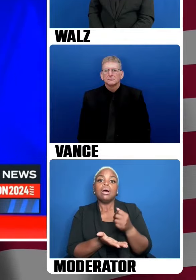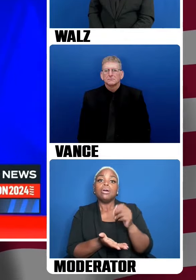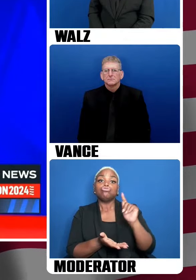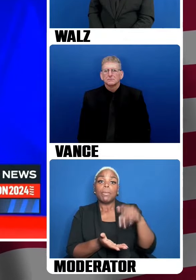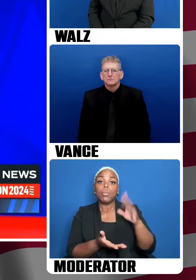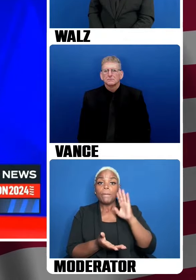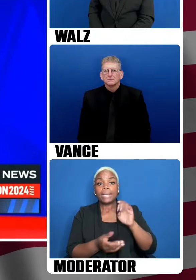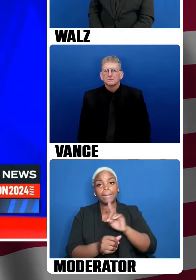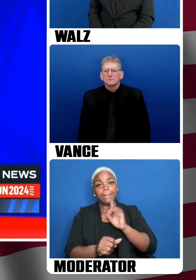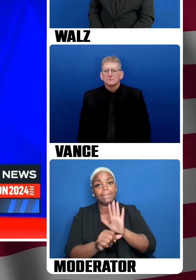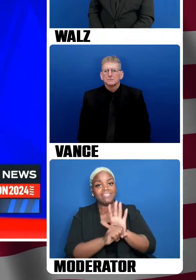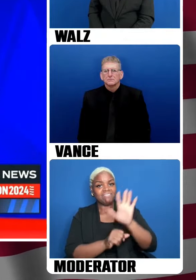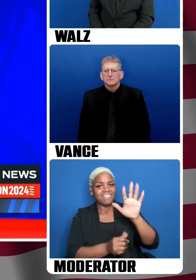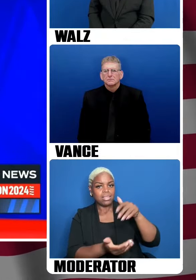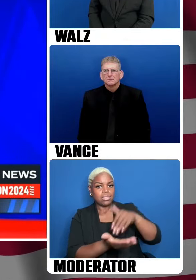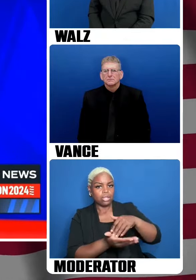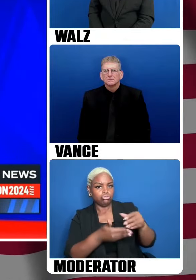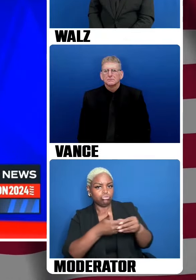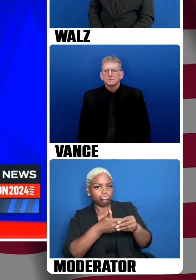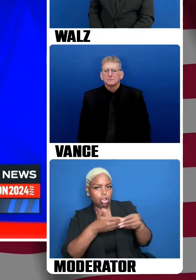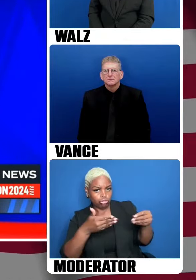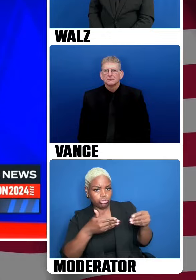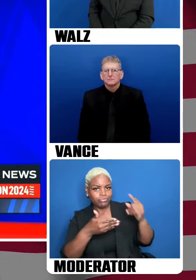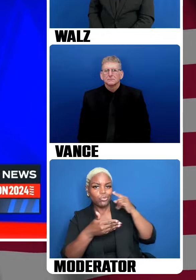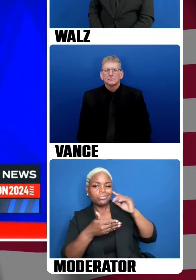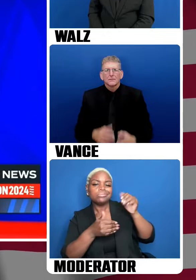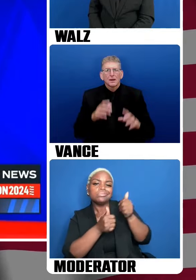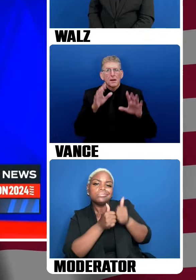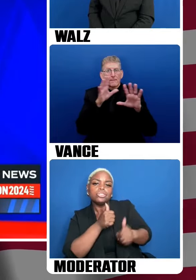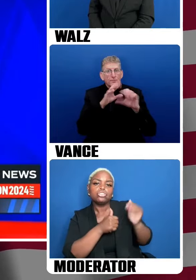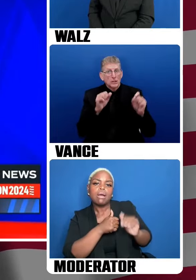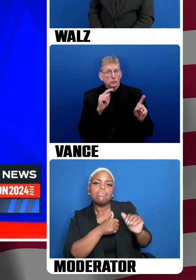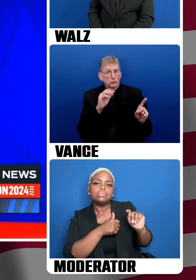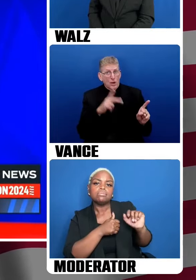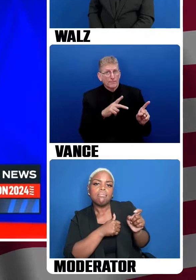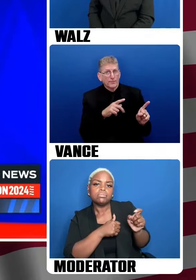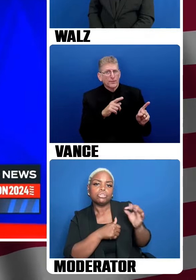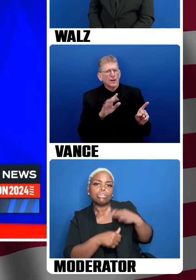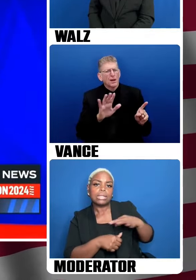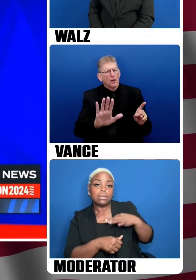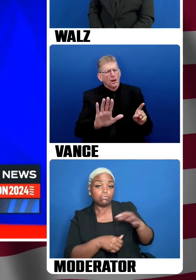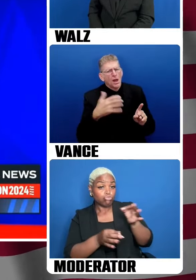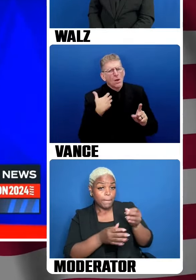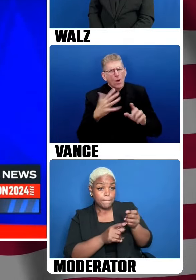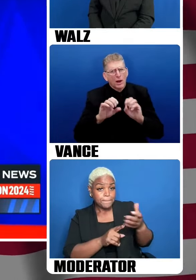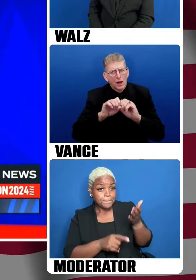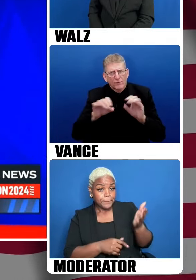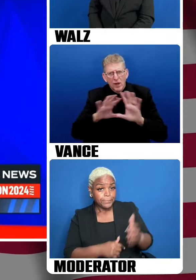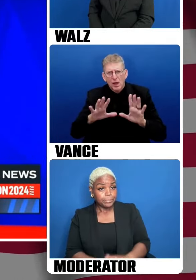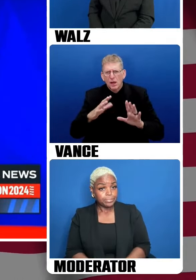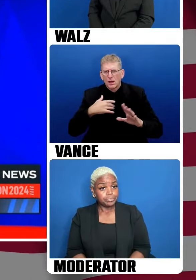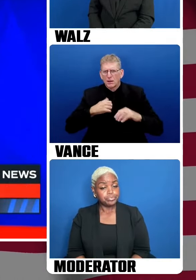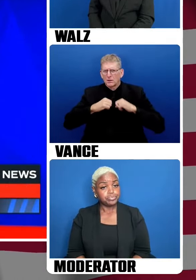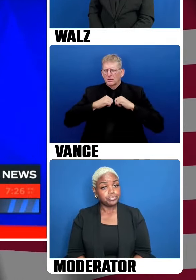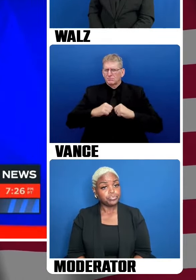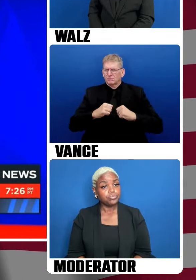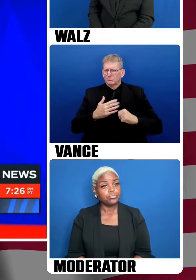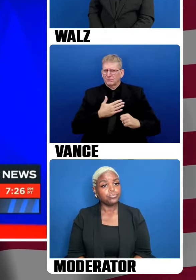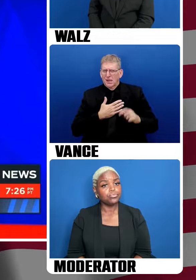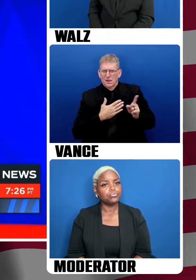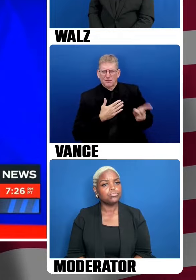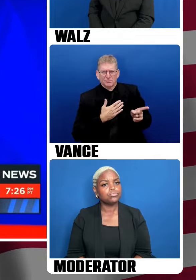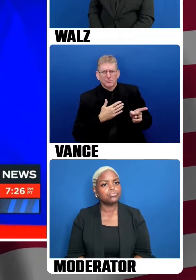minute. Well, what President Trump said, Margaret, I just want to defend my running mate here a little bit, is that we're going to be taking in a lot of money by penalizing companies